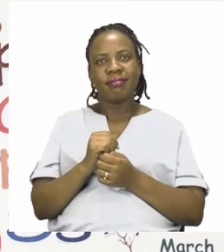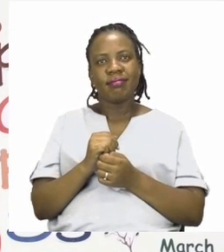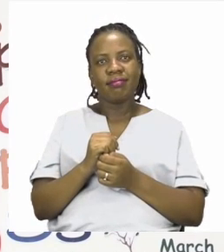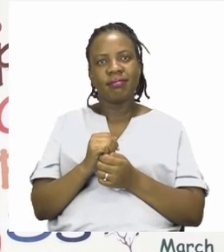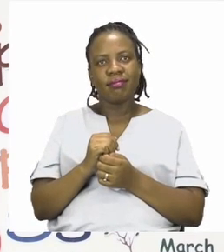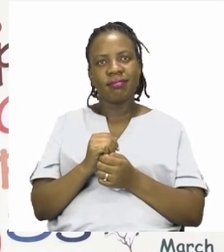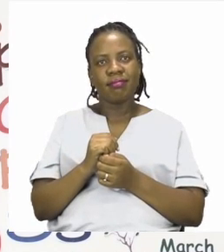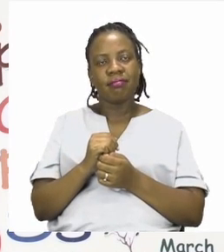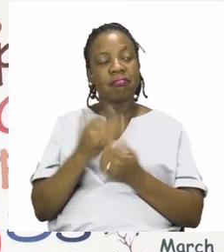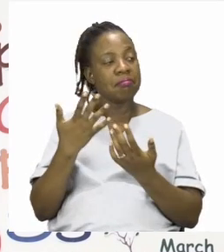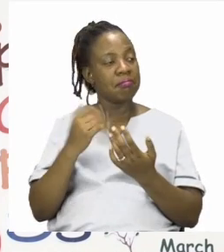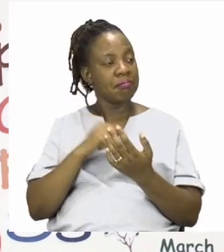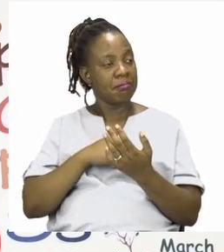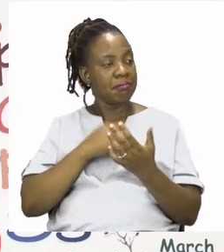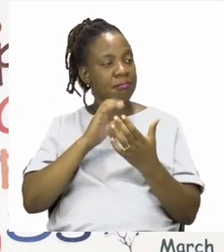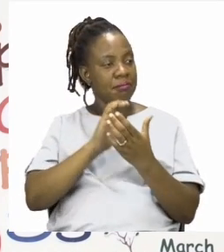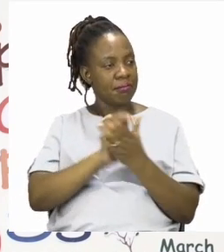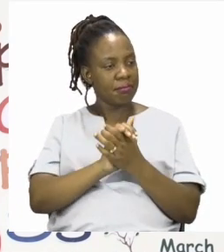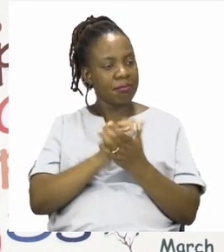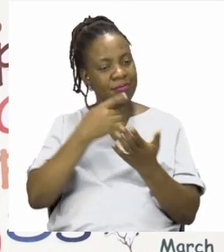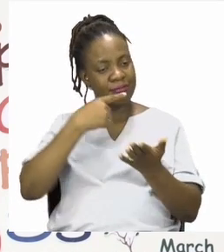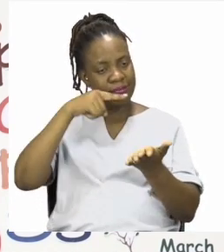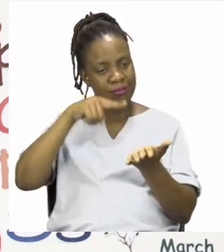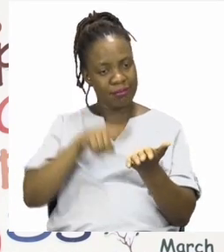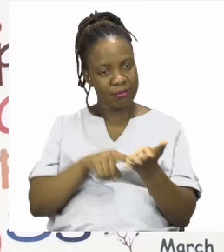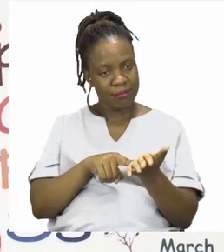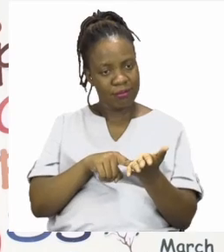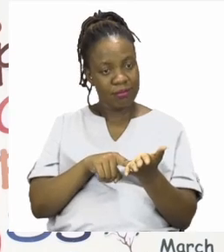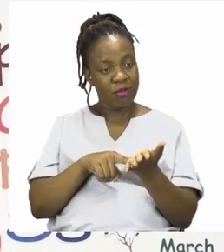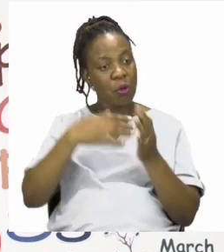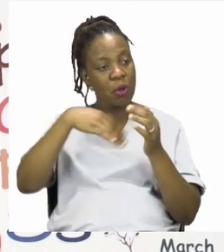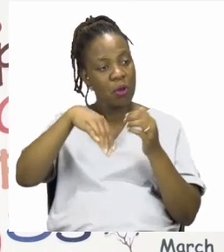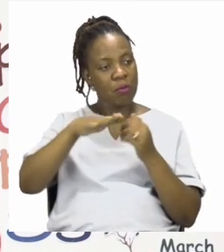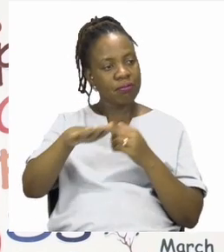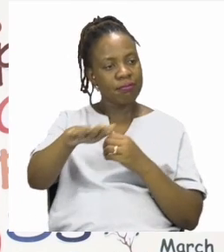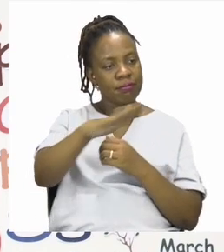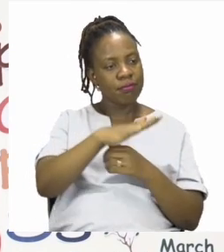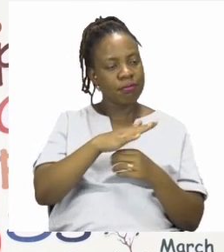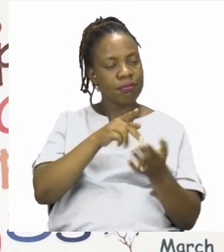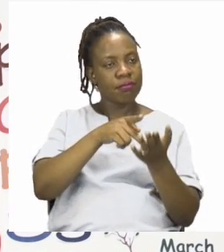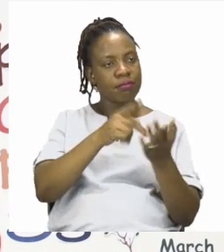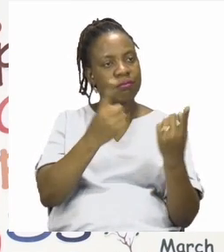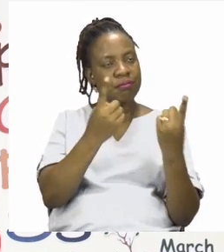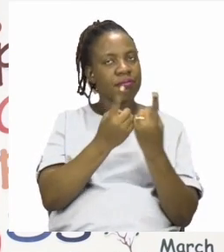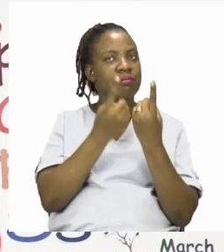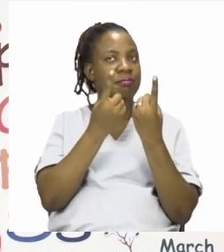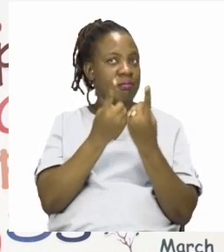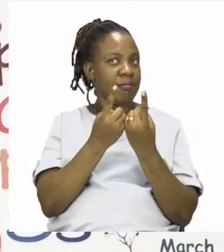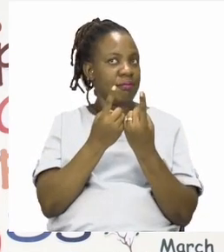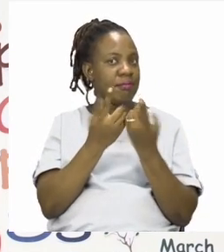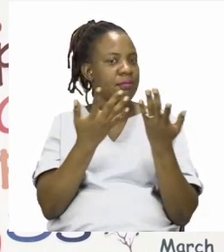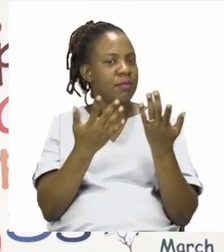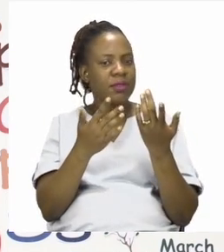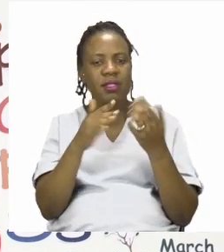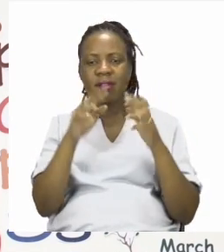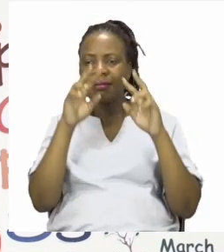home, my friend Zoshi promised me that we could go to the park. So, will you help me find